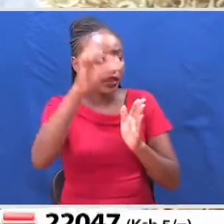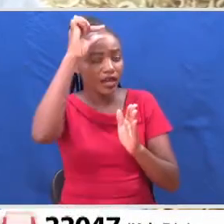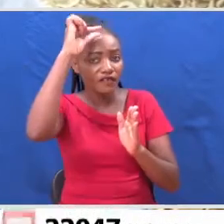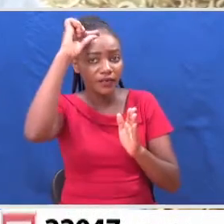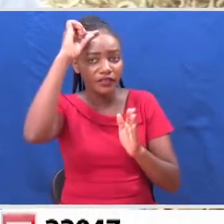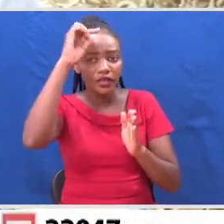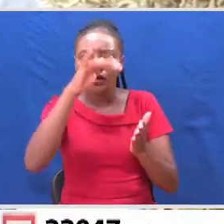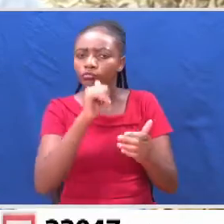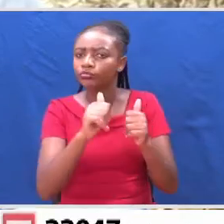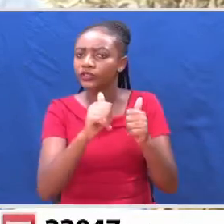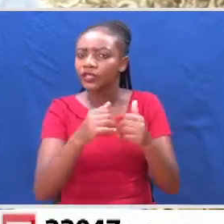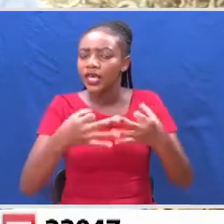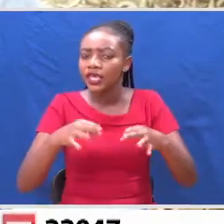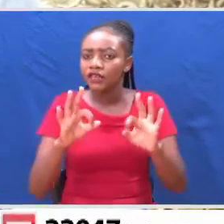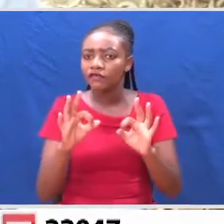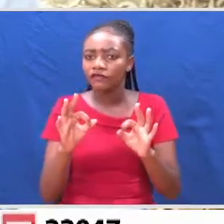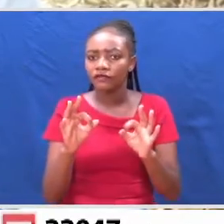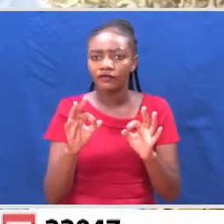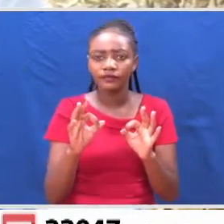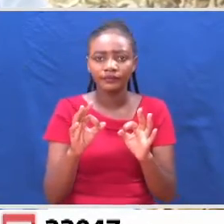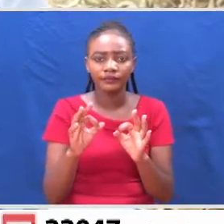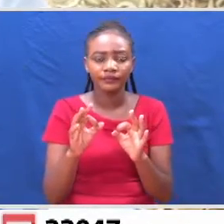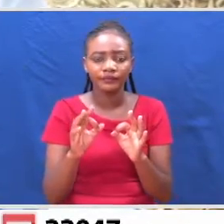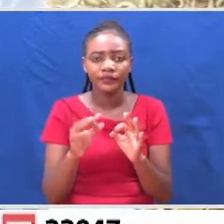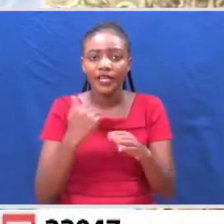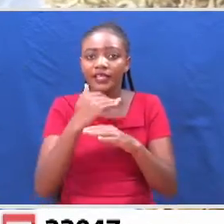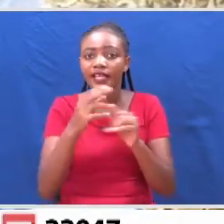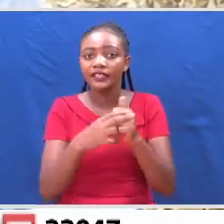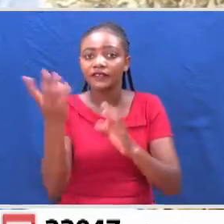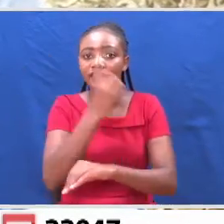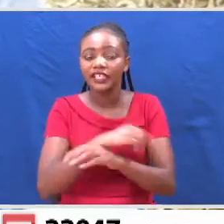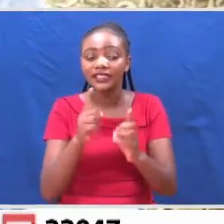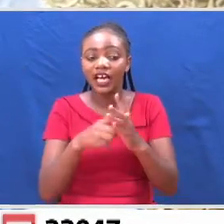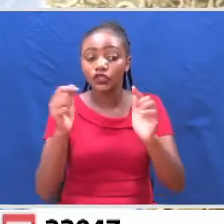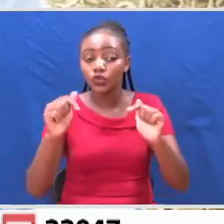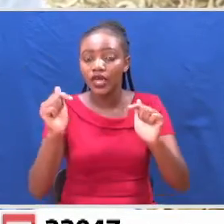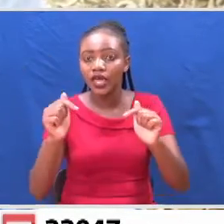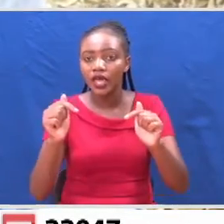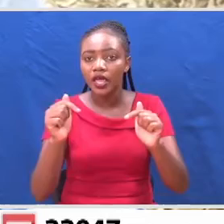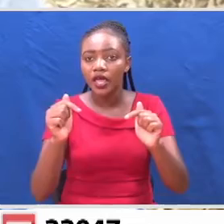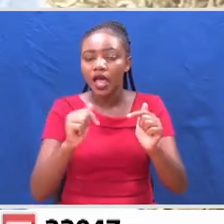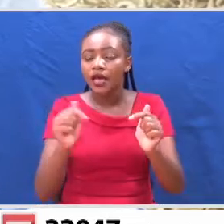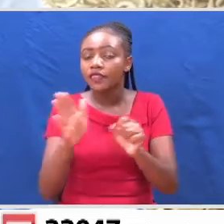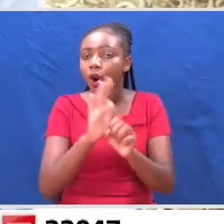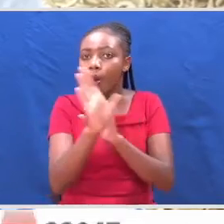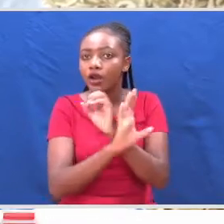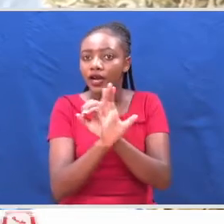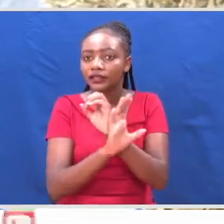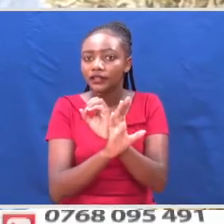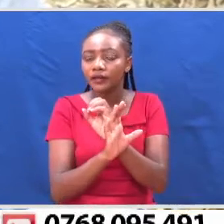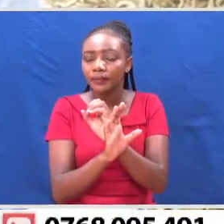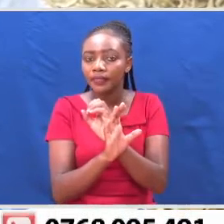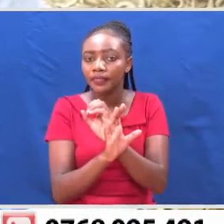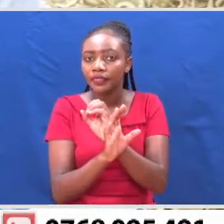that if within 7 days from today, the whole country, whether it is